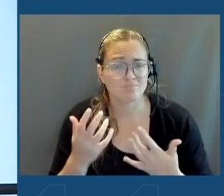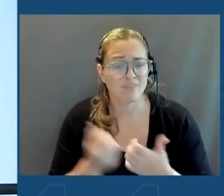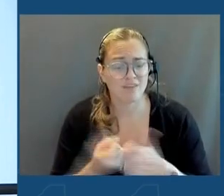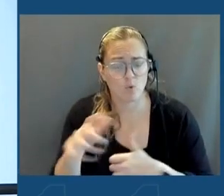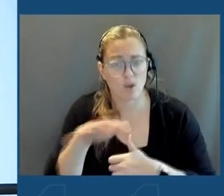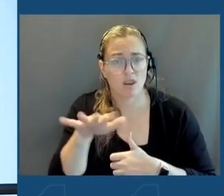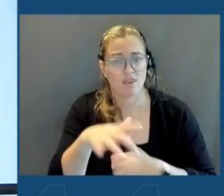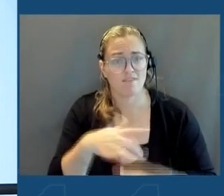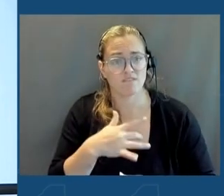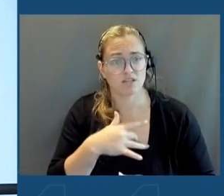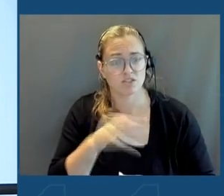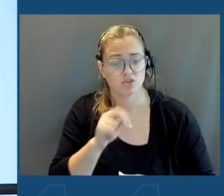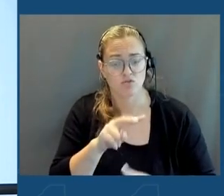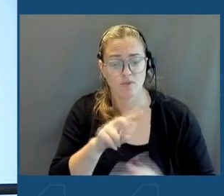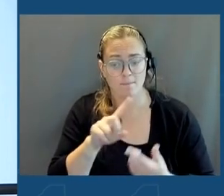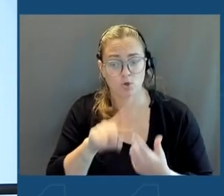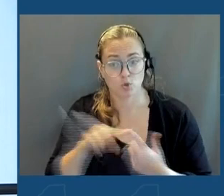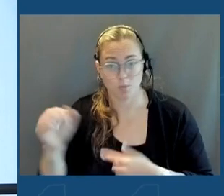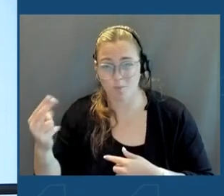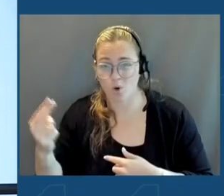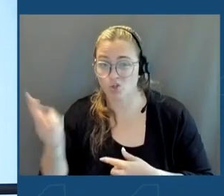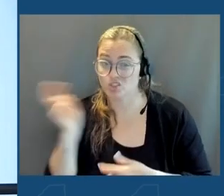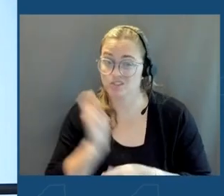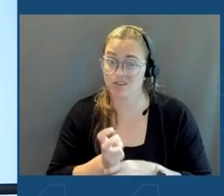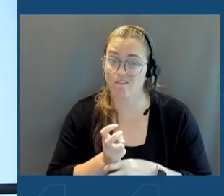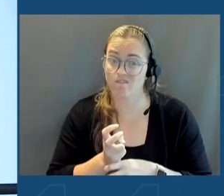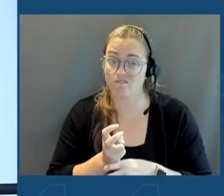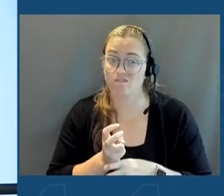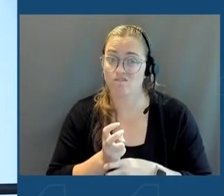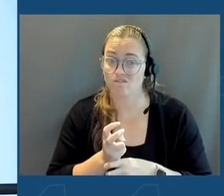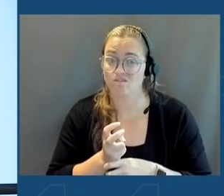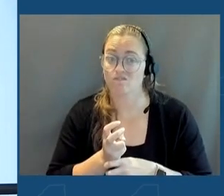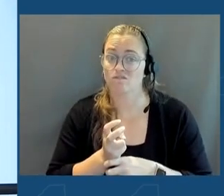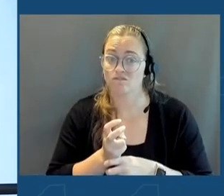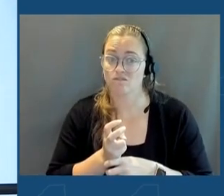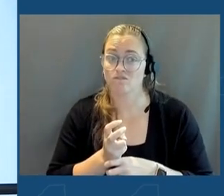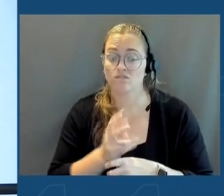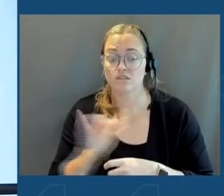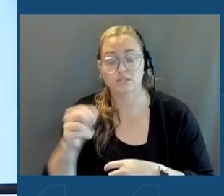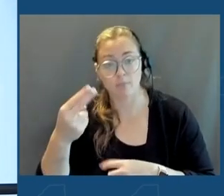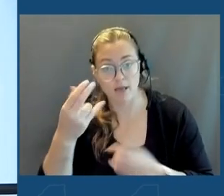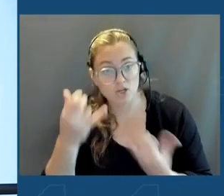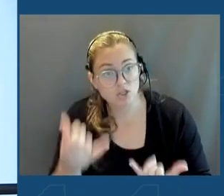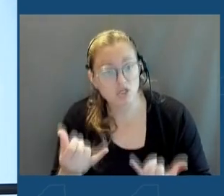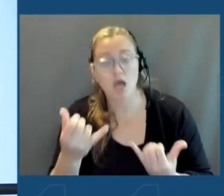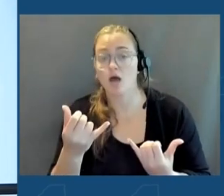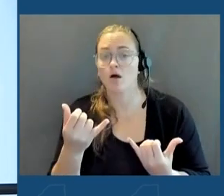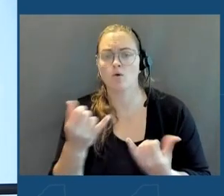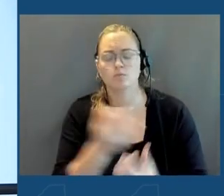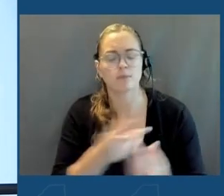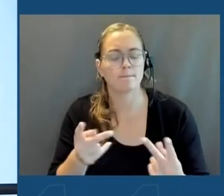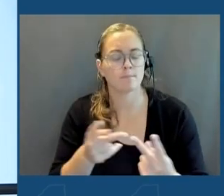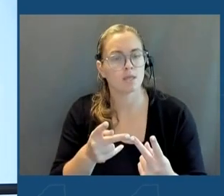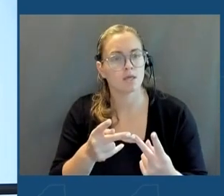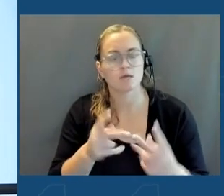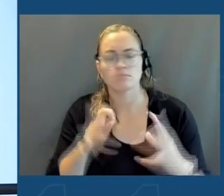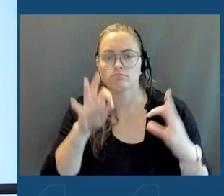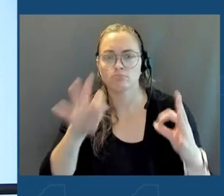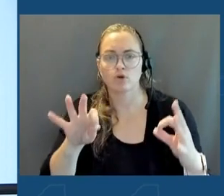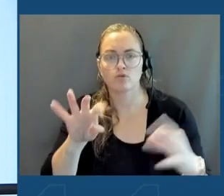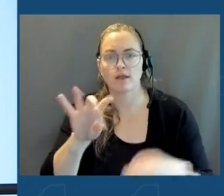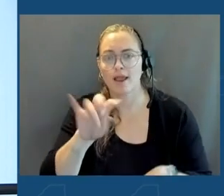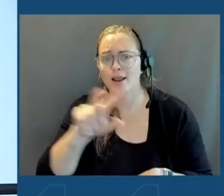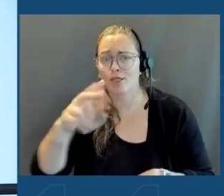from November to March. That's a long period of time, you know. Splash now is that destination with our perfect 83